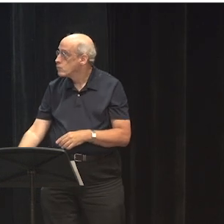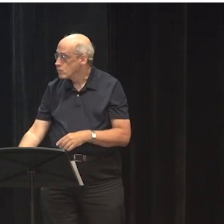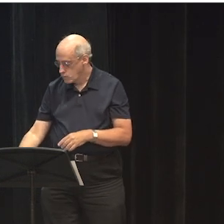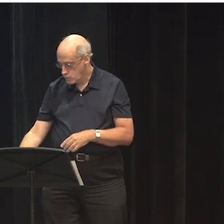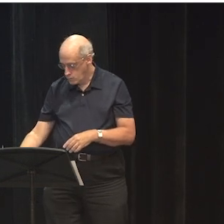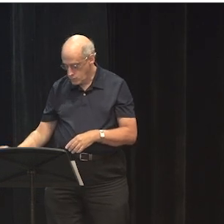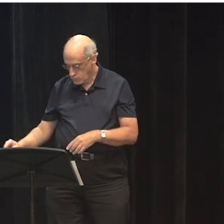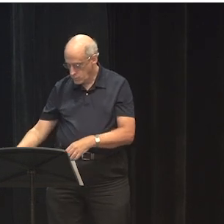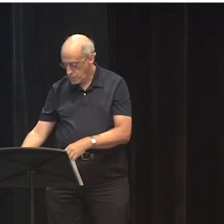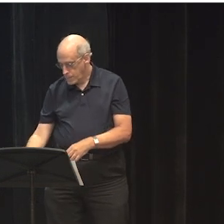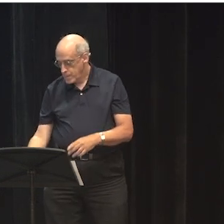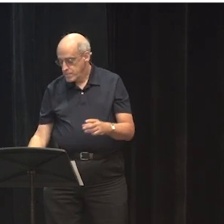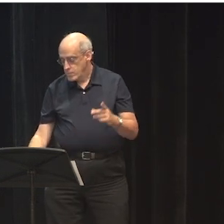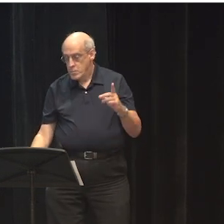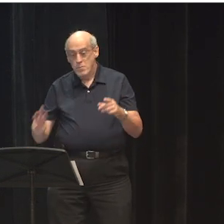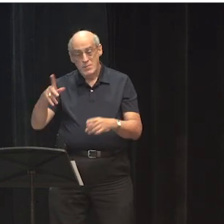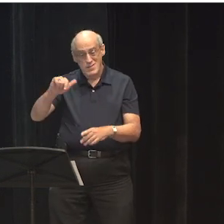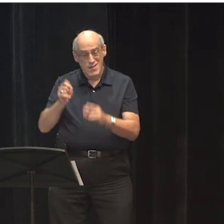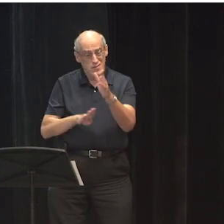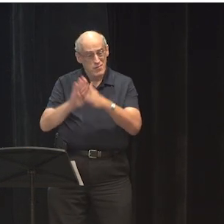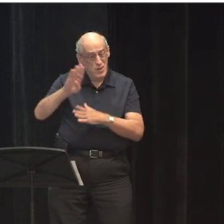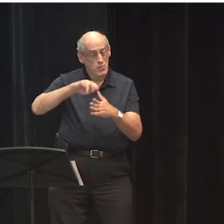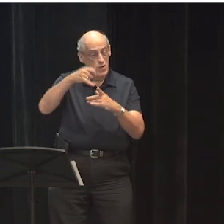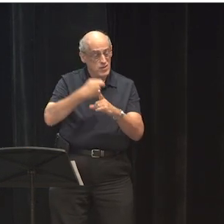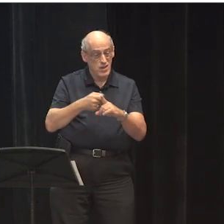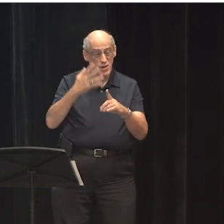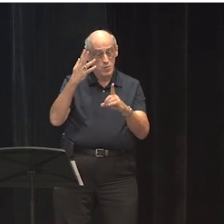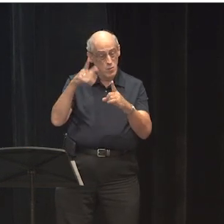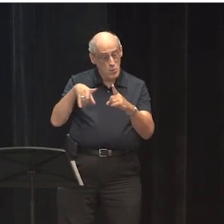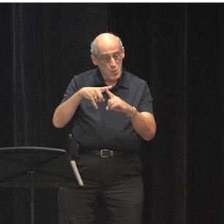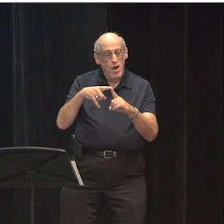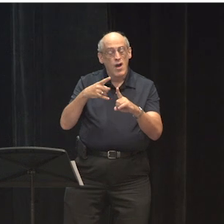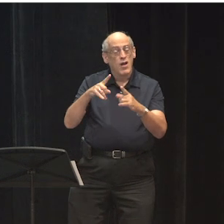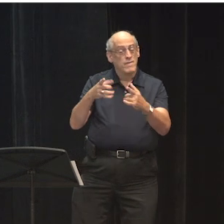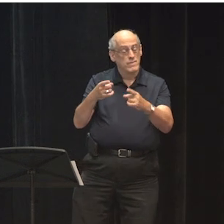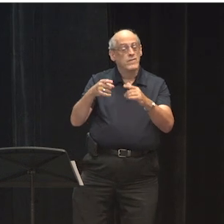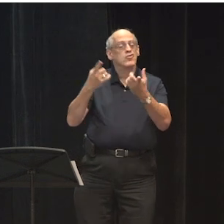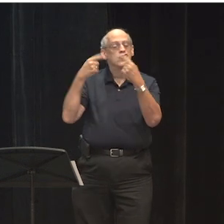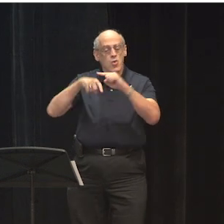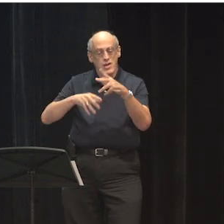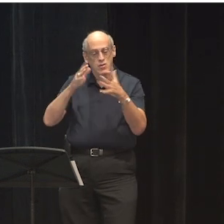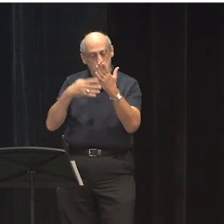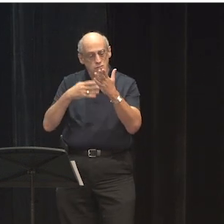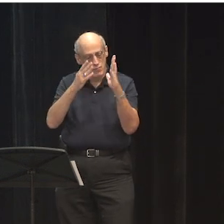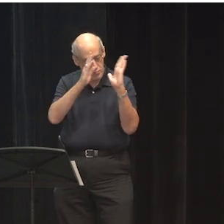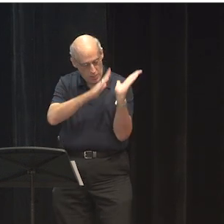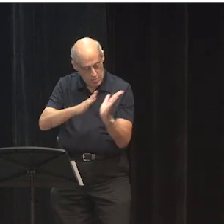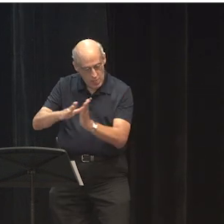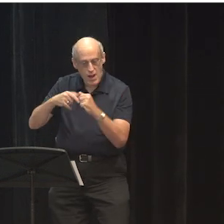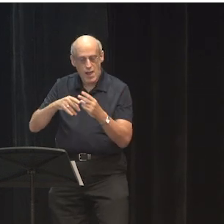BPCA has developed this DEIS after considerable input and comment during a public